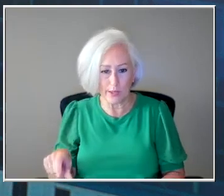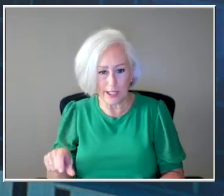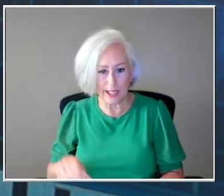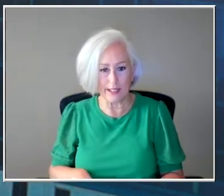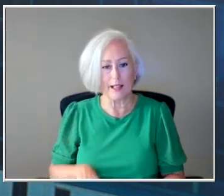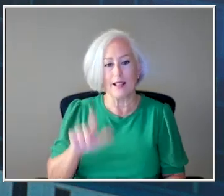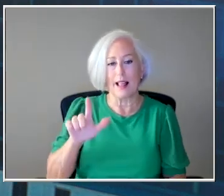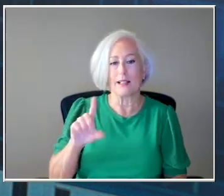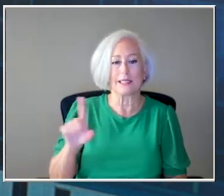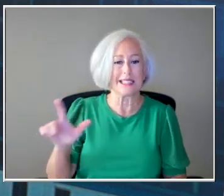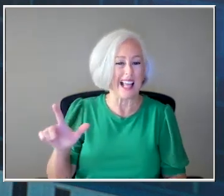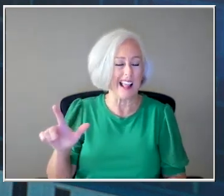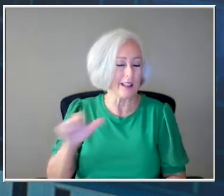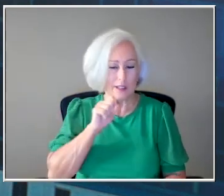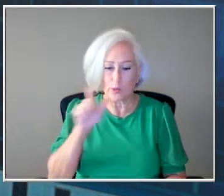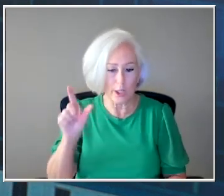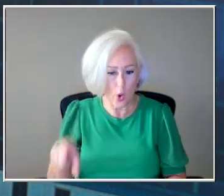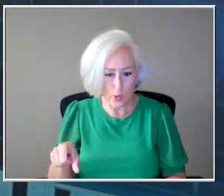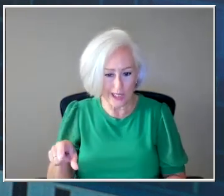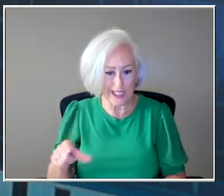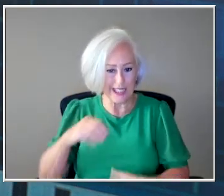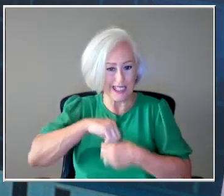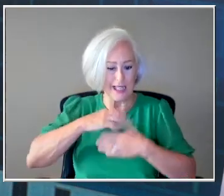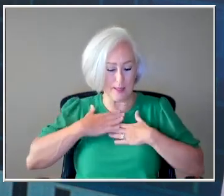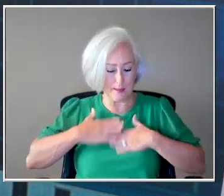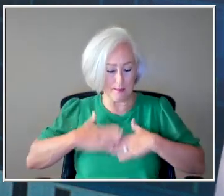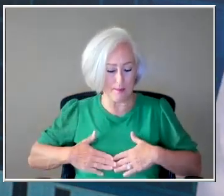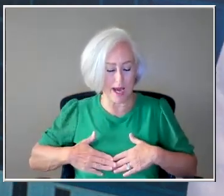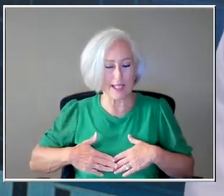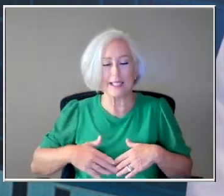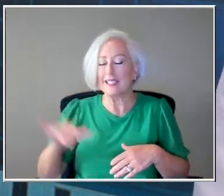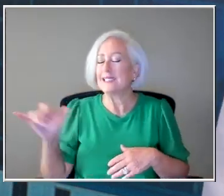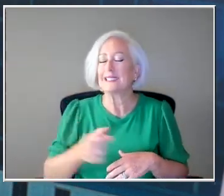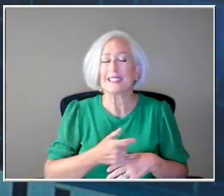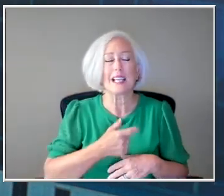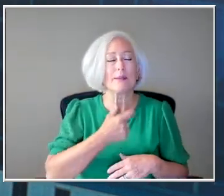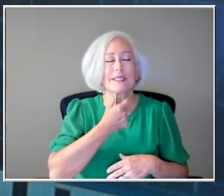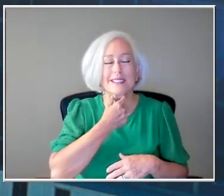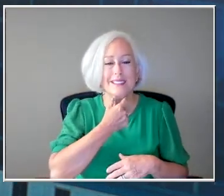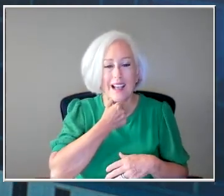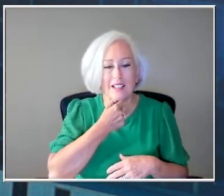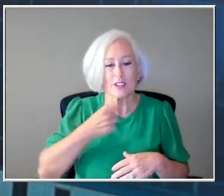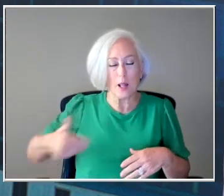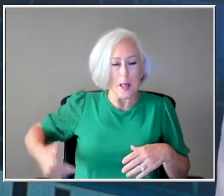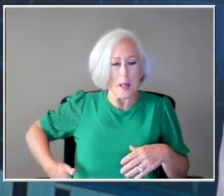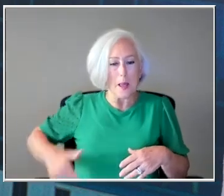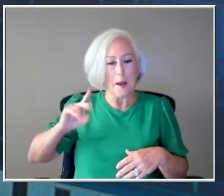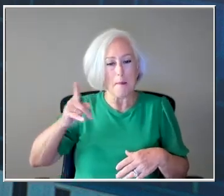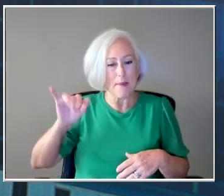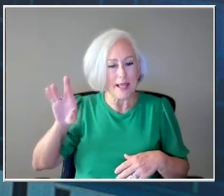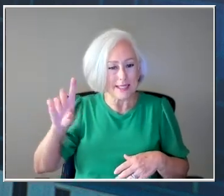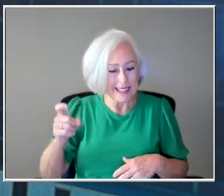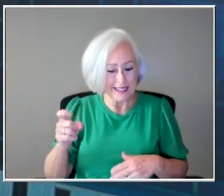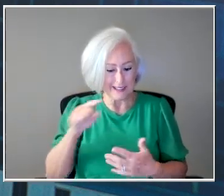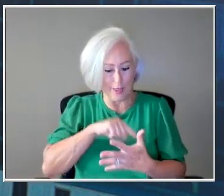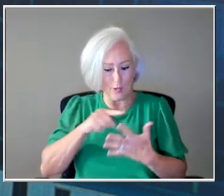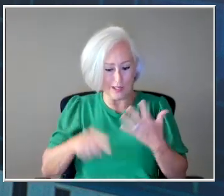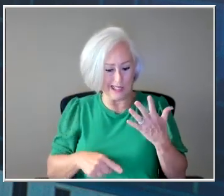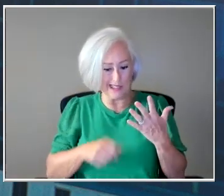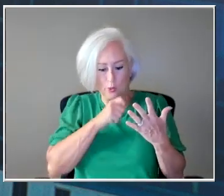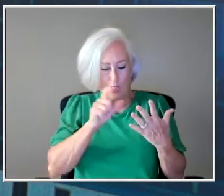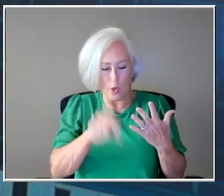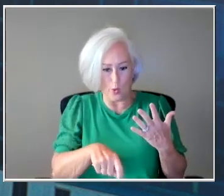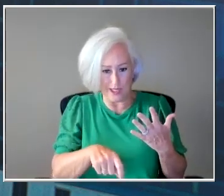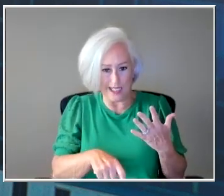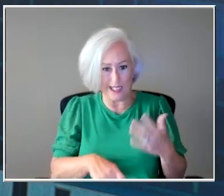for it. Like we don't need tonsils and appendix, we don't need these bad cholesterols. HDL, which is the good cholesterol, is a very